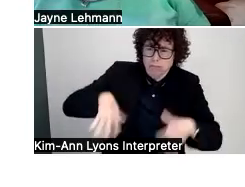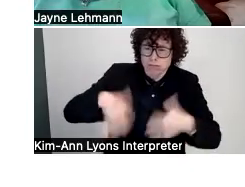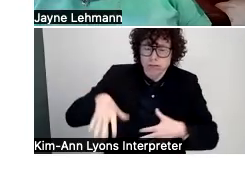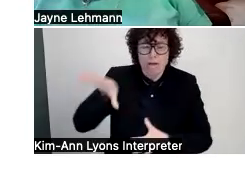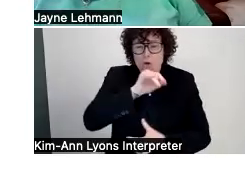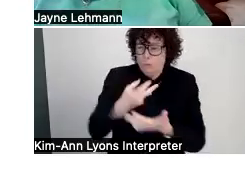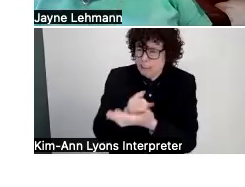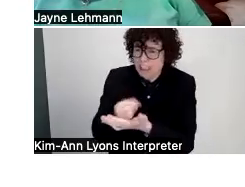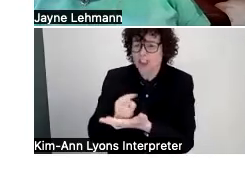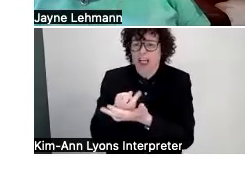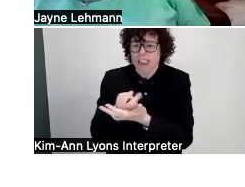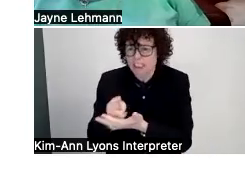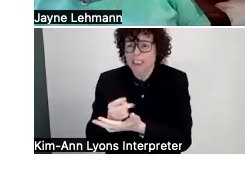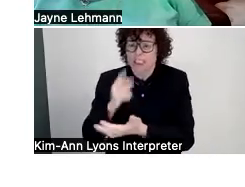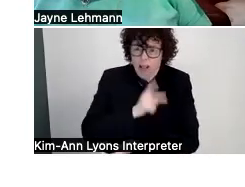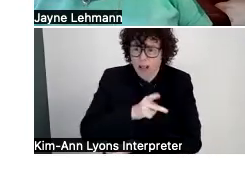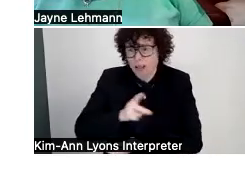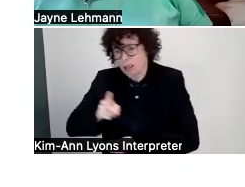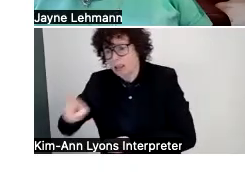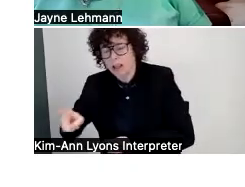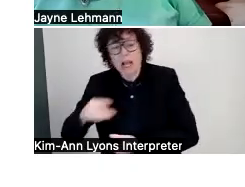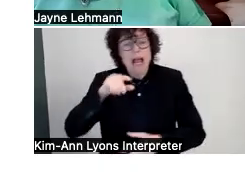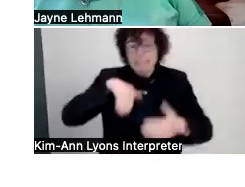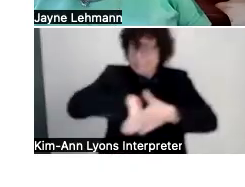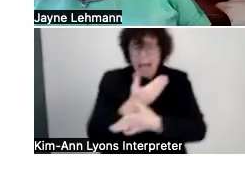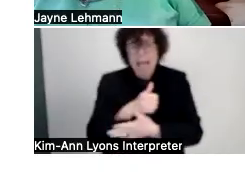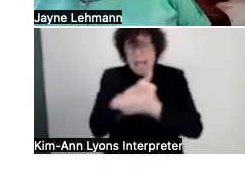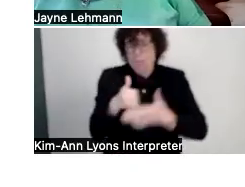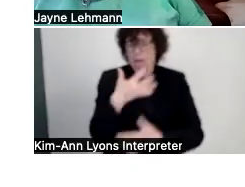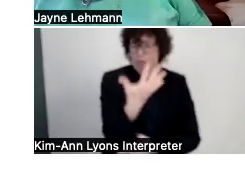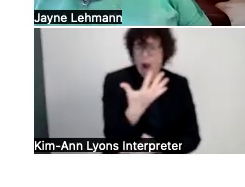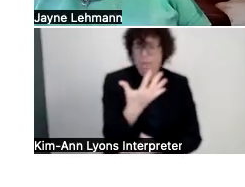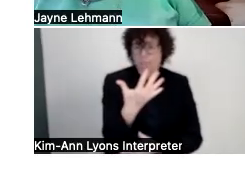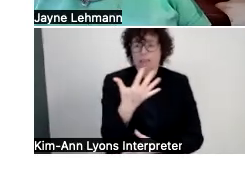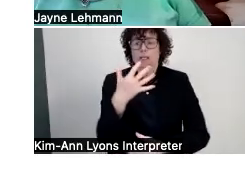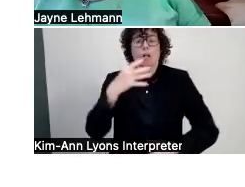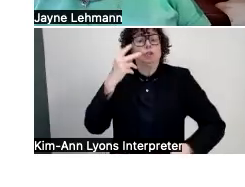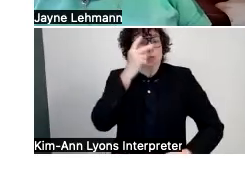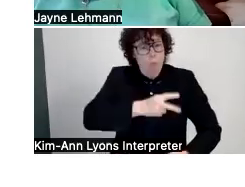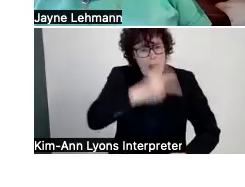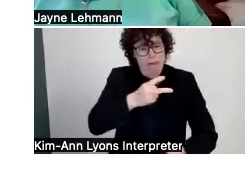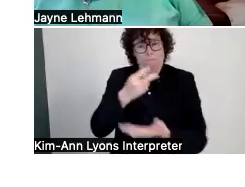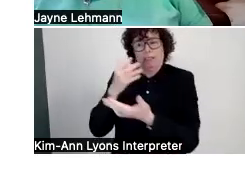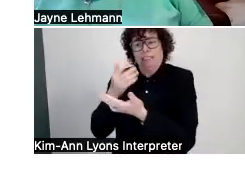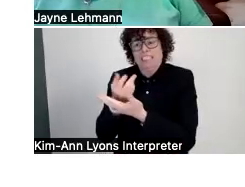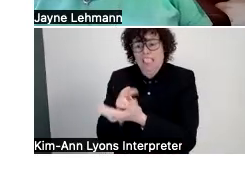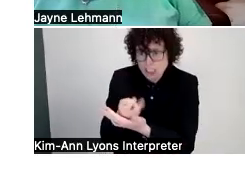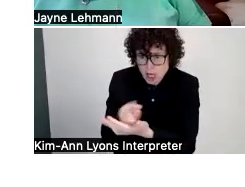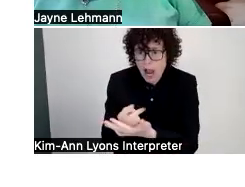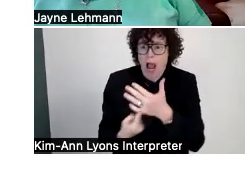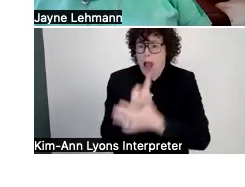5 after 12 seizures. Nobody had thought to look in her mouth. And so